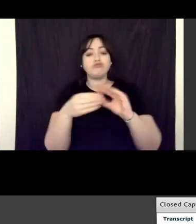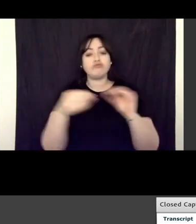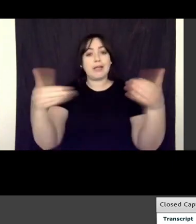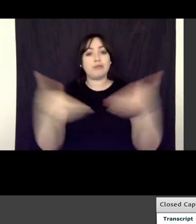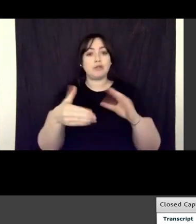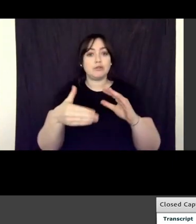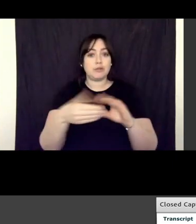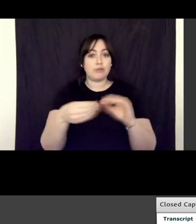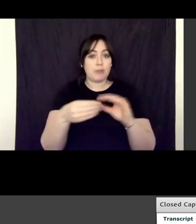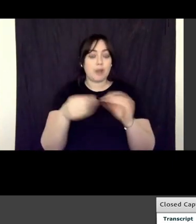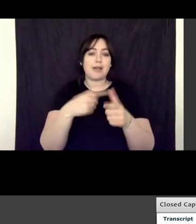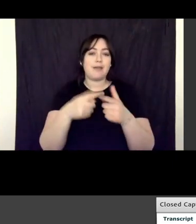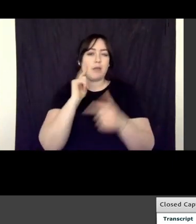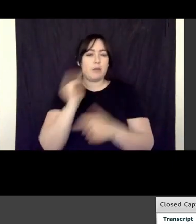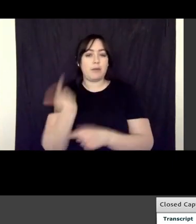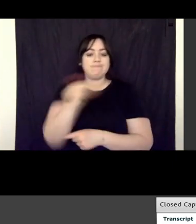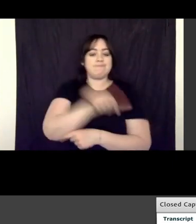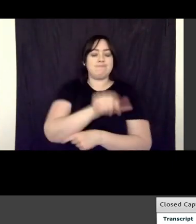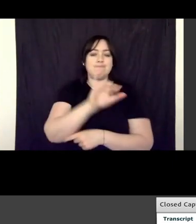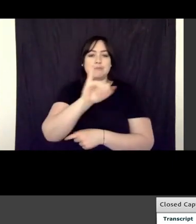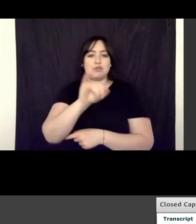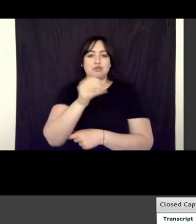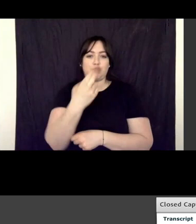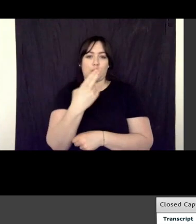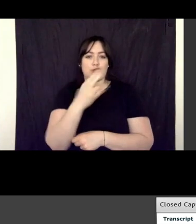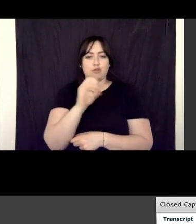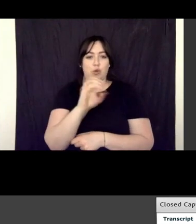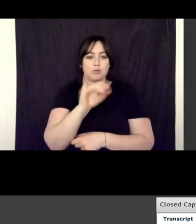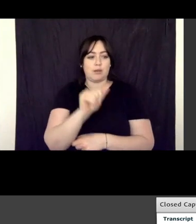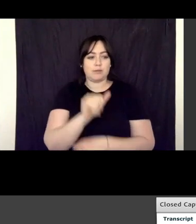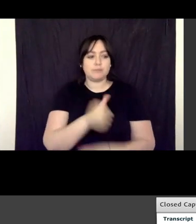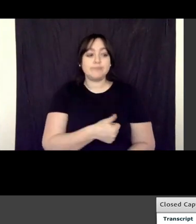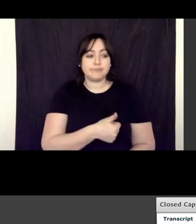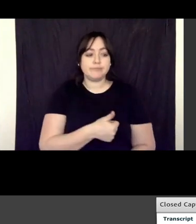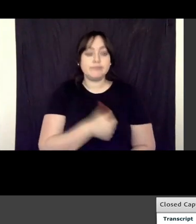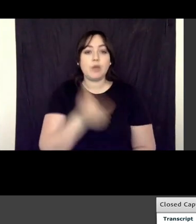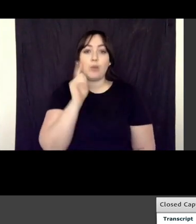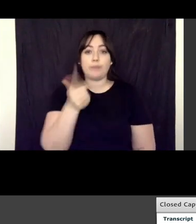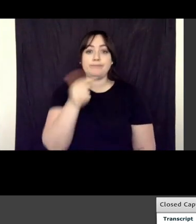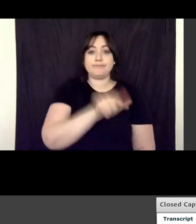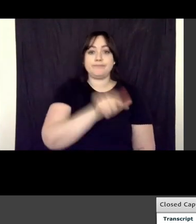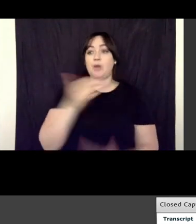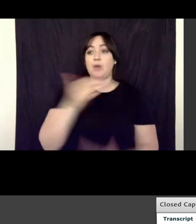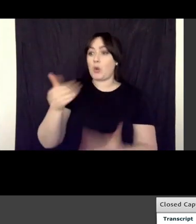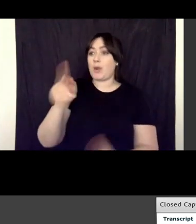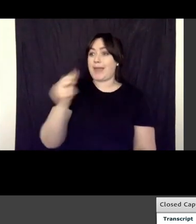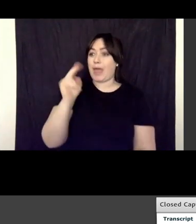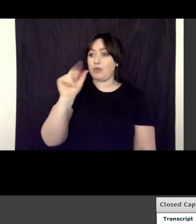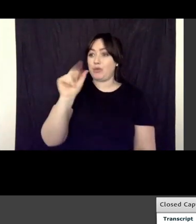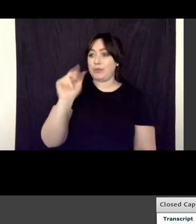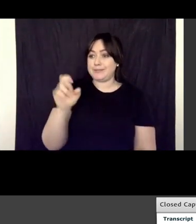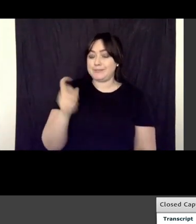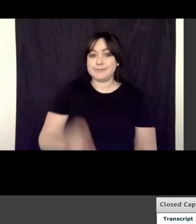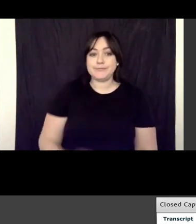I'll follow up by introducing Josh Josa. Go ahead, Catherine.